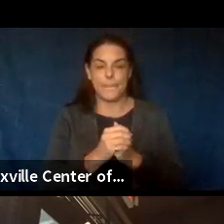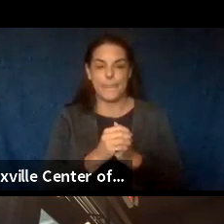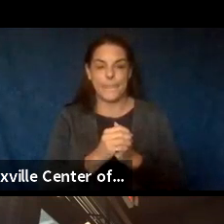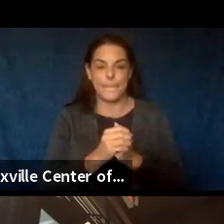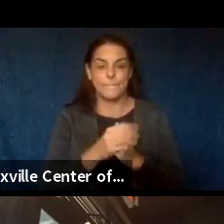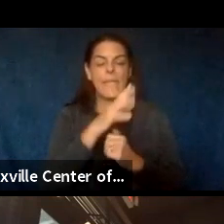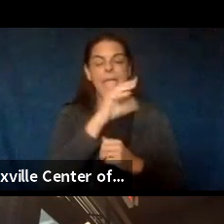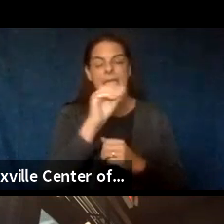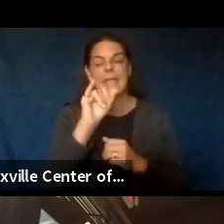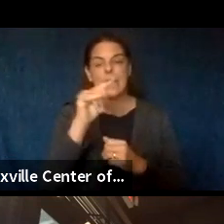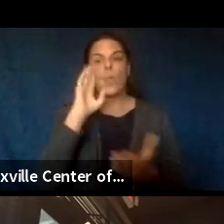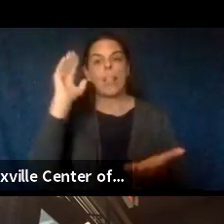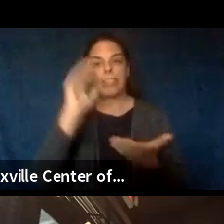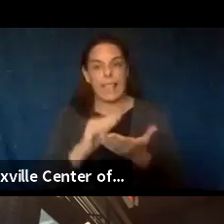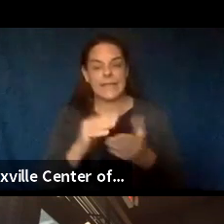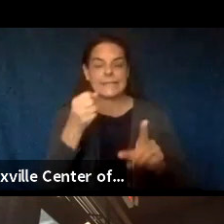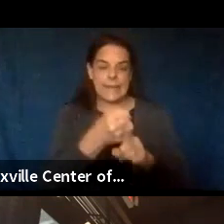large.